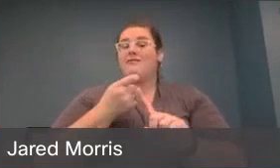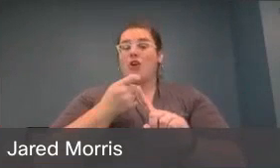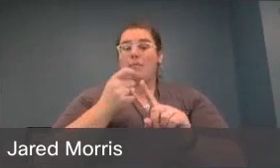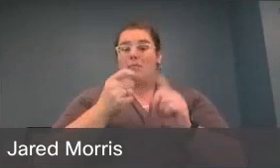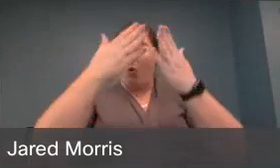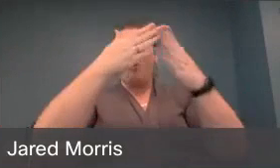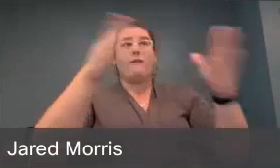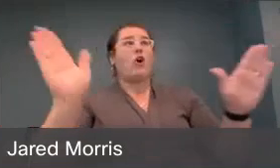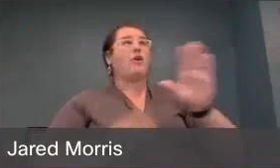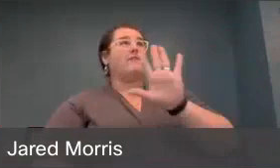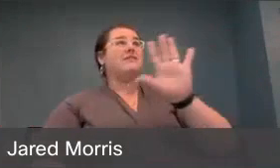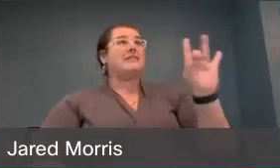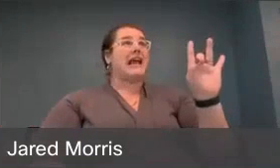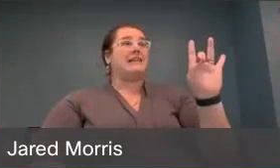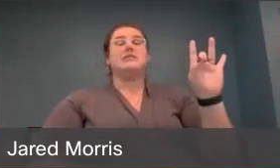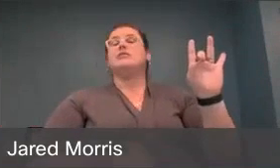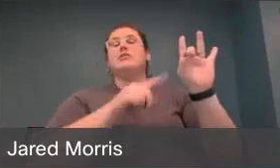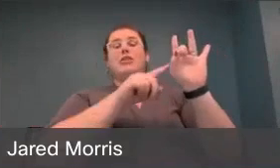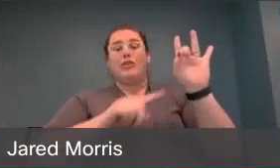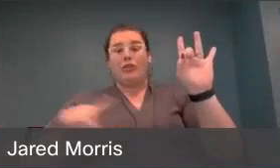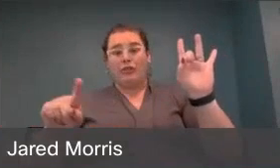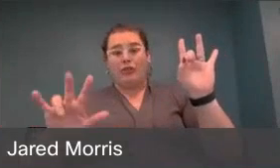37 have been confirmed as being related,